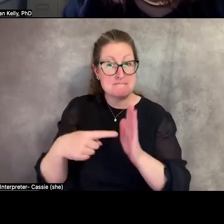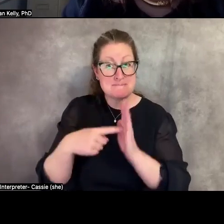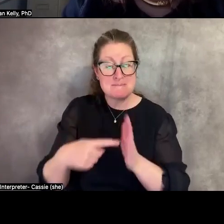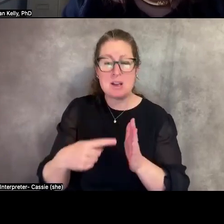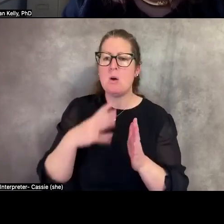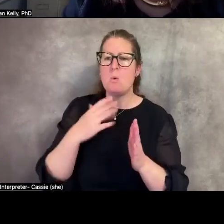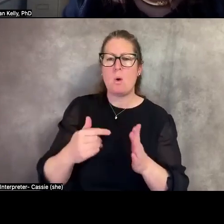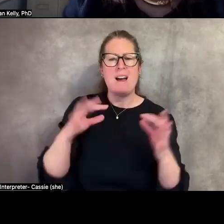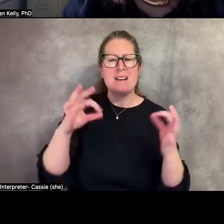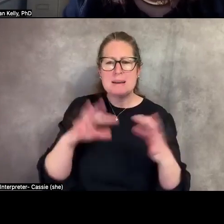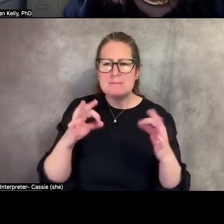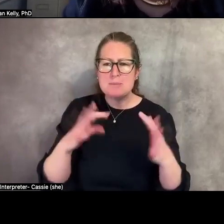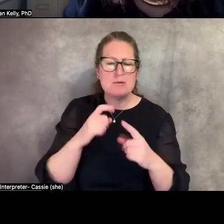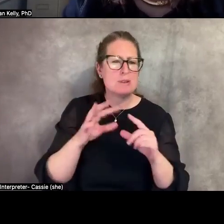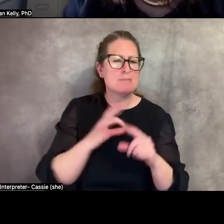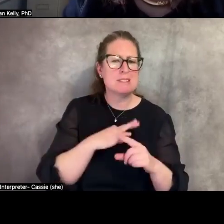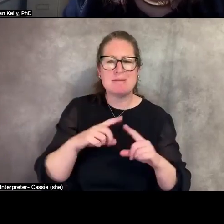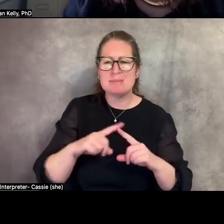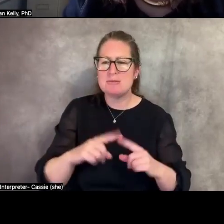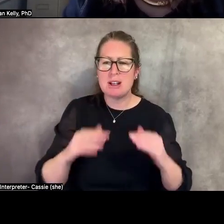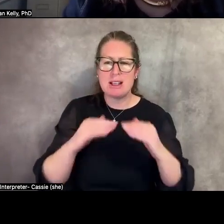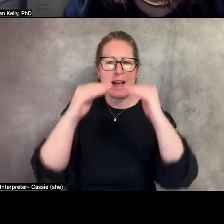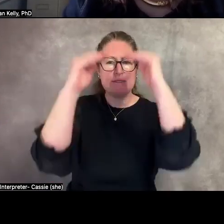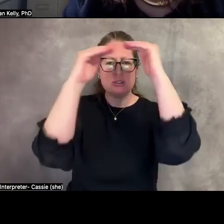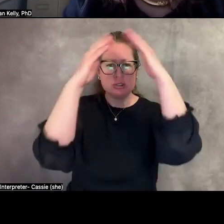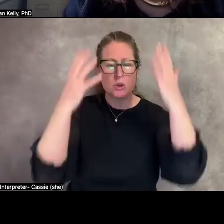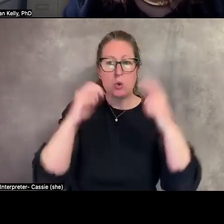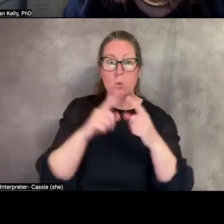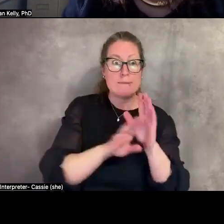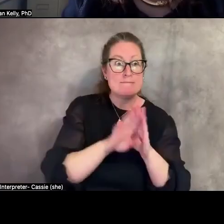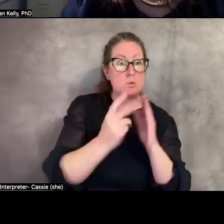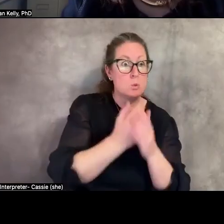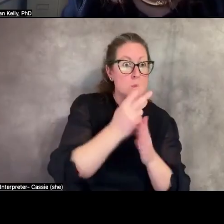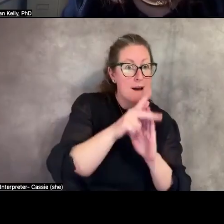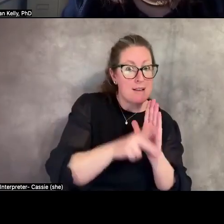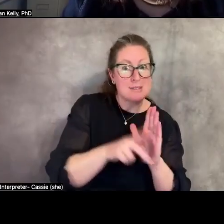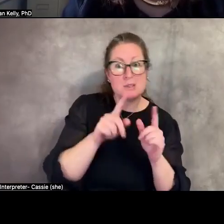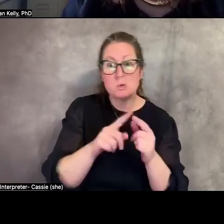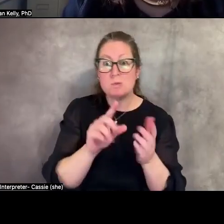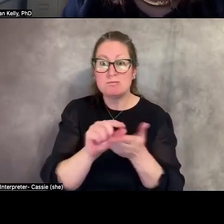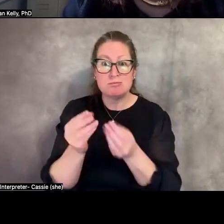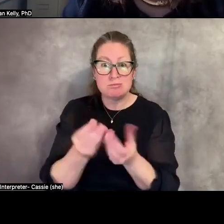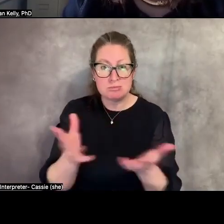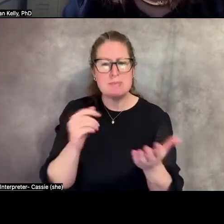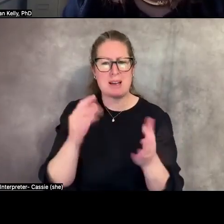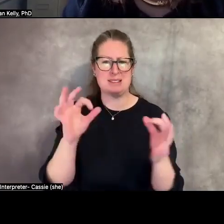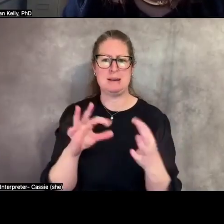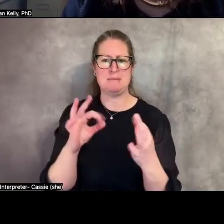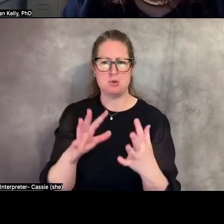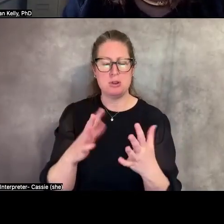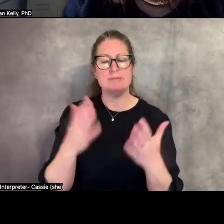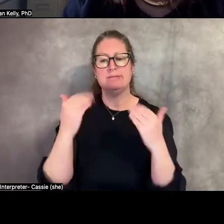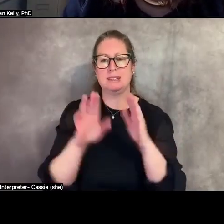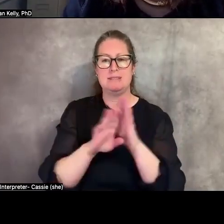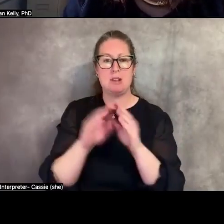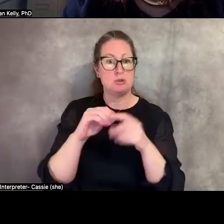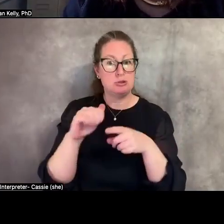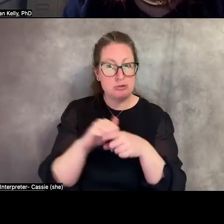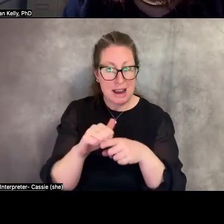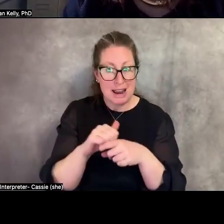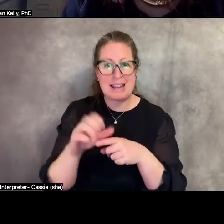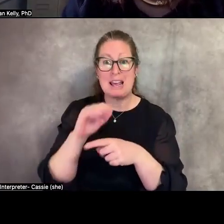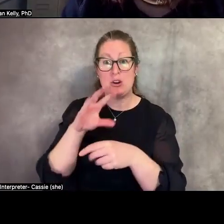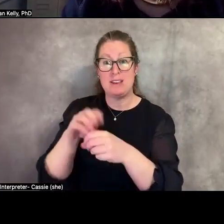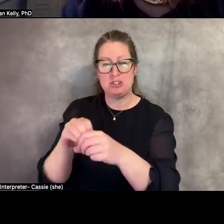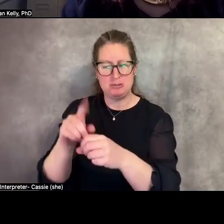all levels when new policies for managing aggressive behavior were developed, as well as the development of training and the interventions